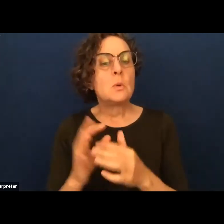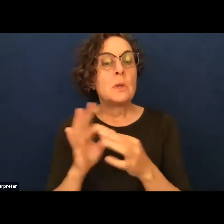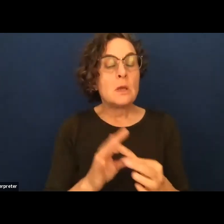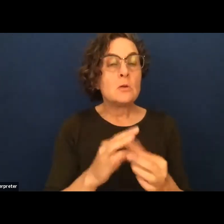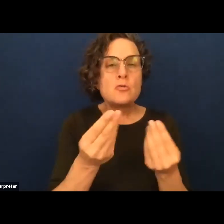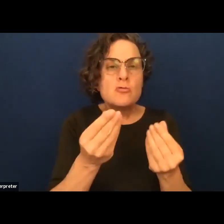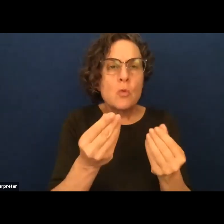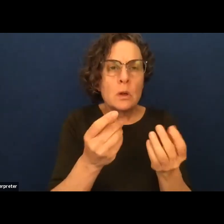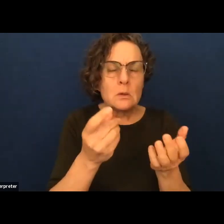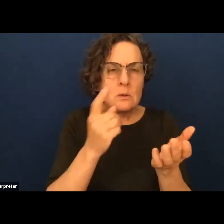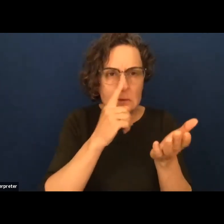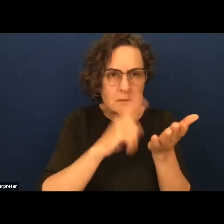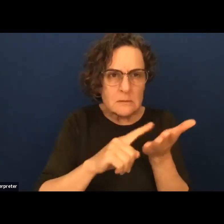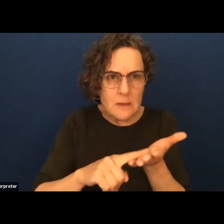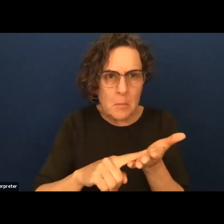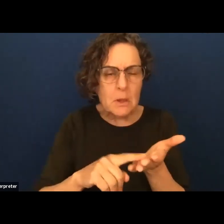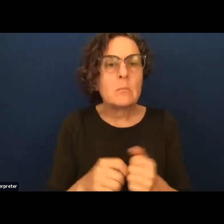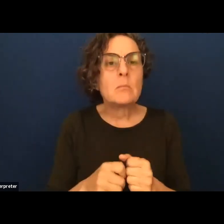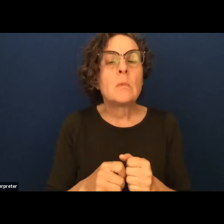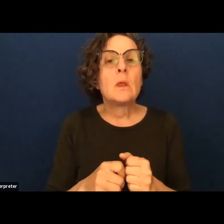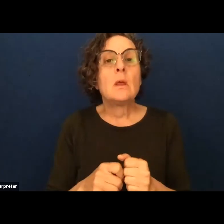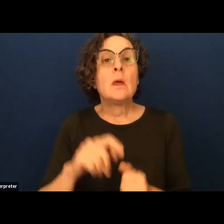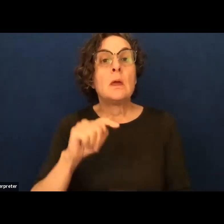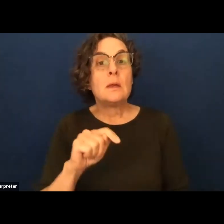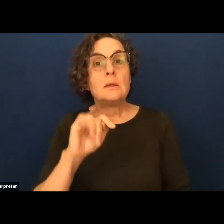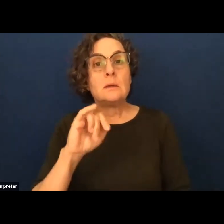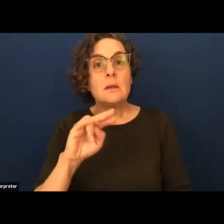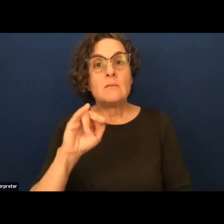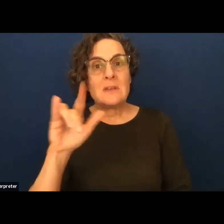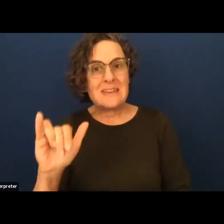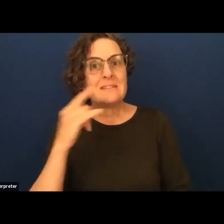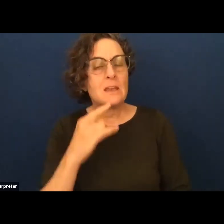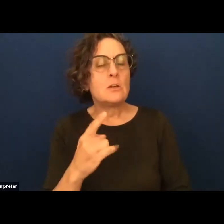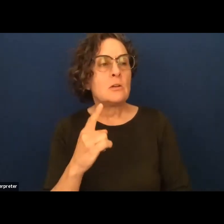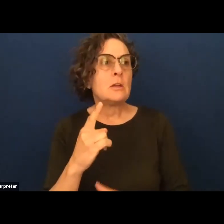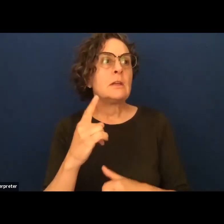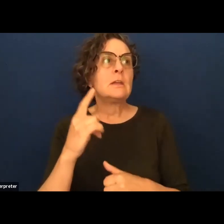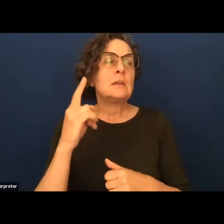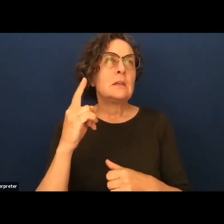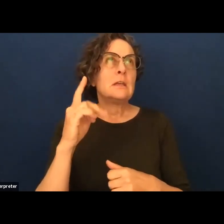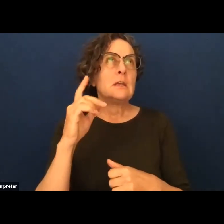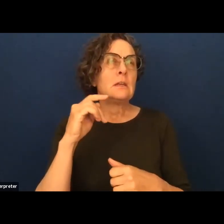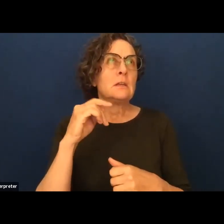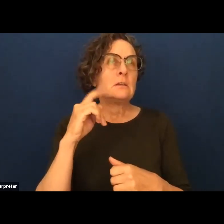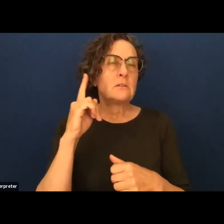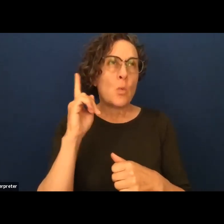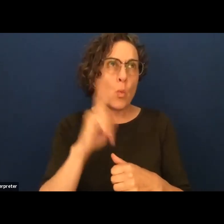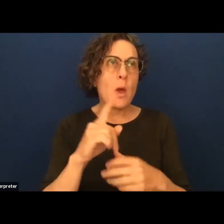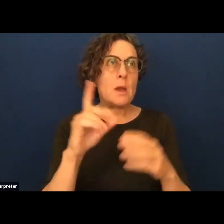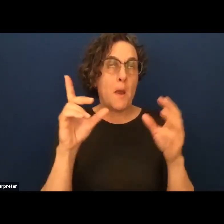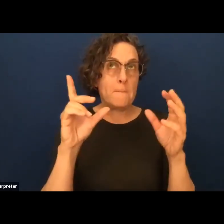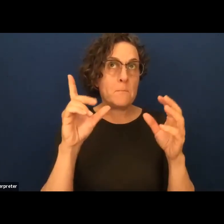soil sampling. I'll let her. So it's one additional sample point for every 3,000 square feet.